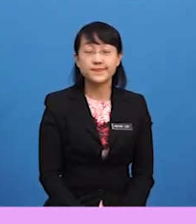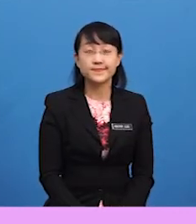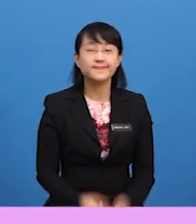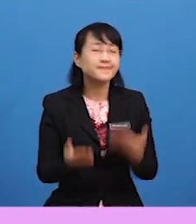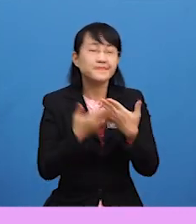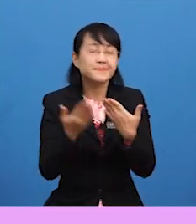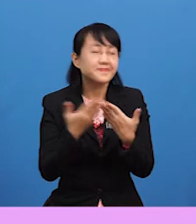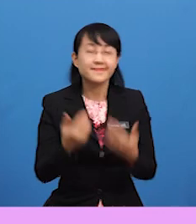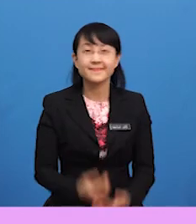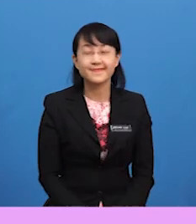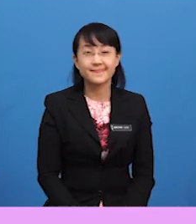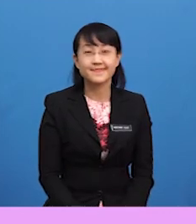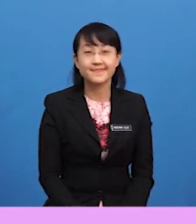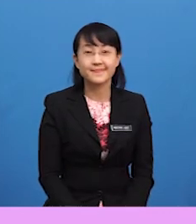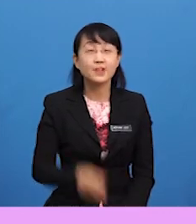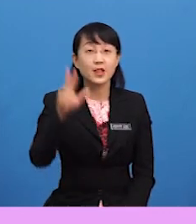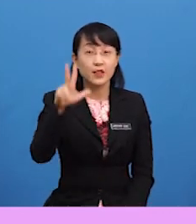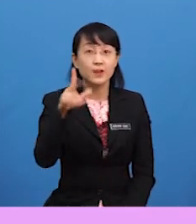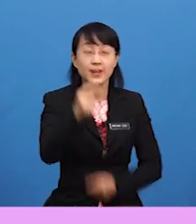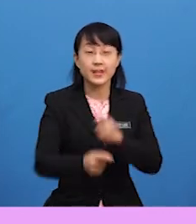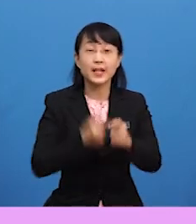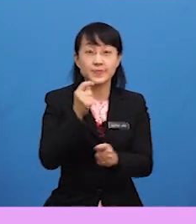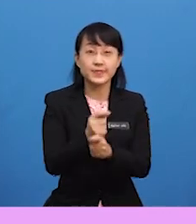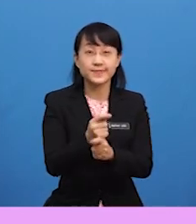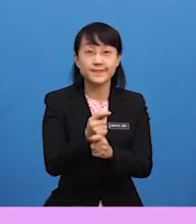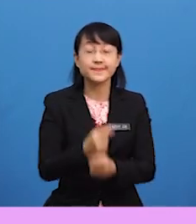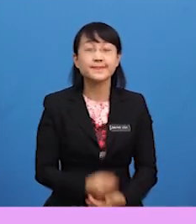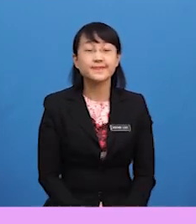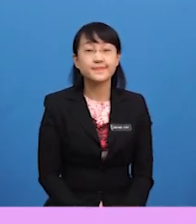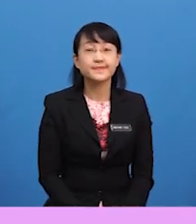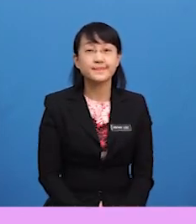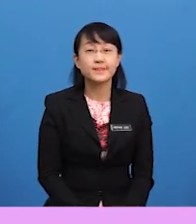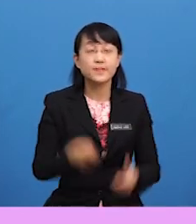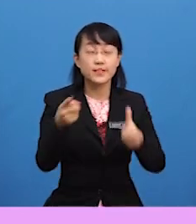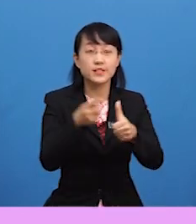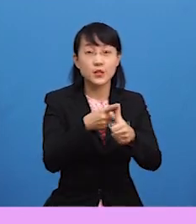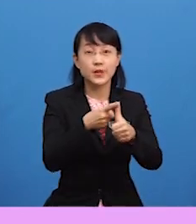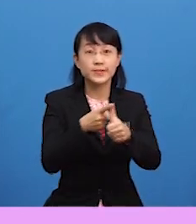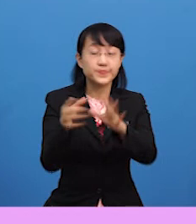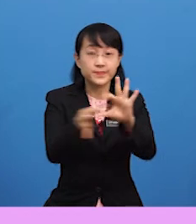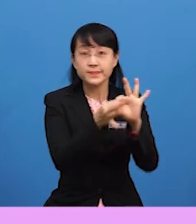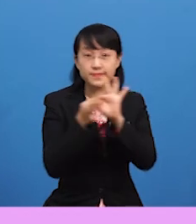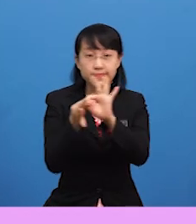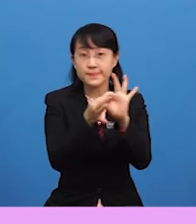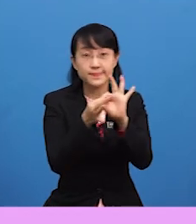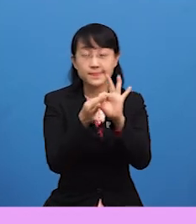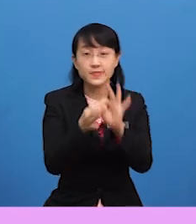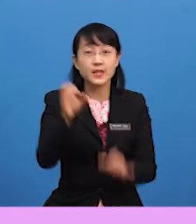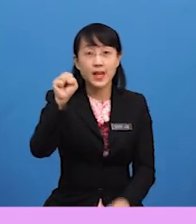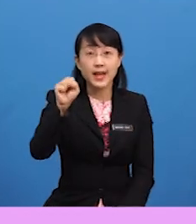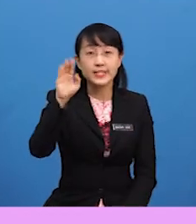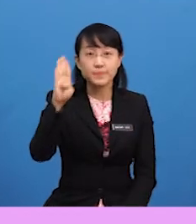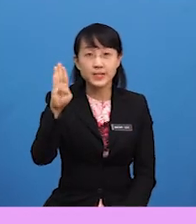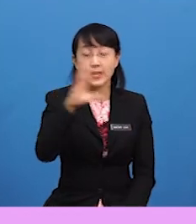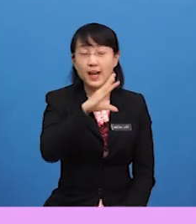Another easy question. There are three types of conjunctions. The first one is called coordinating, and then we have